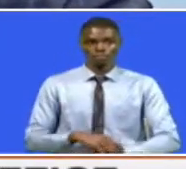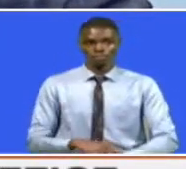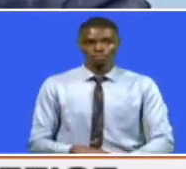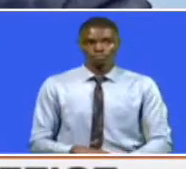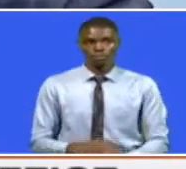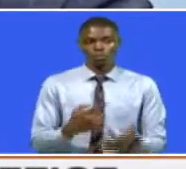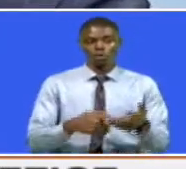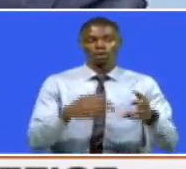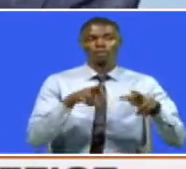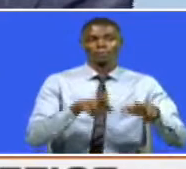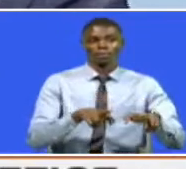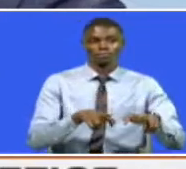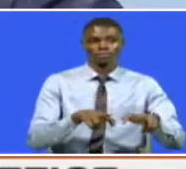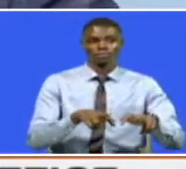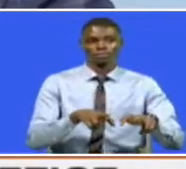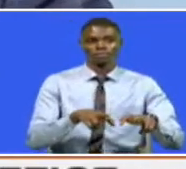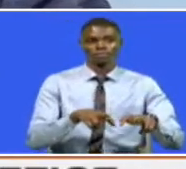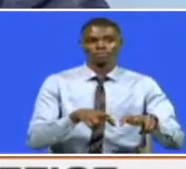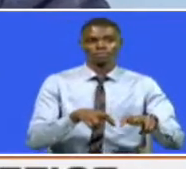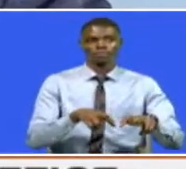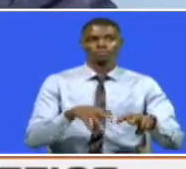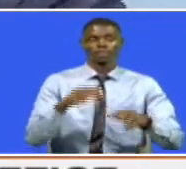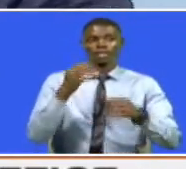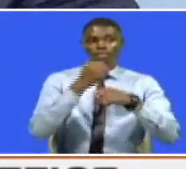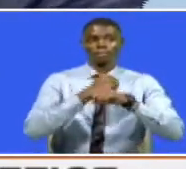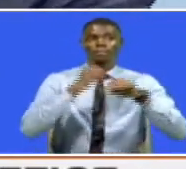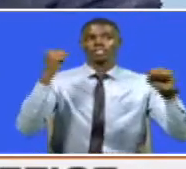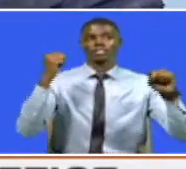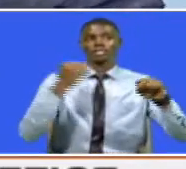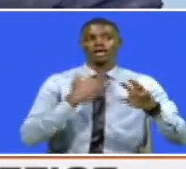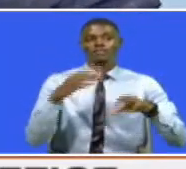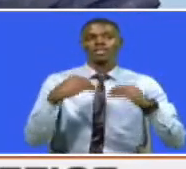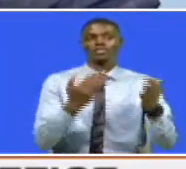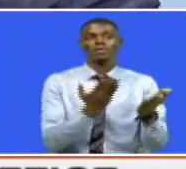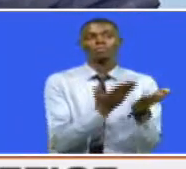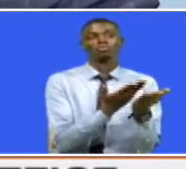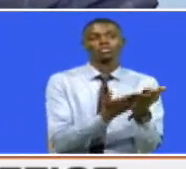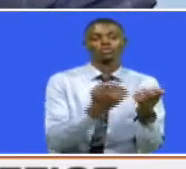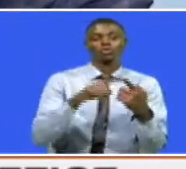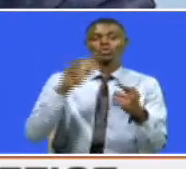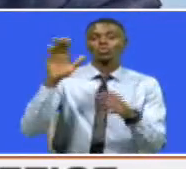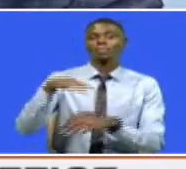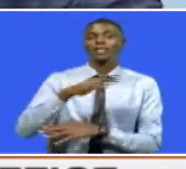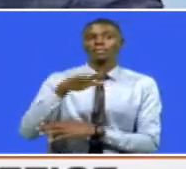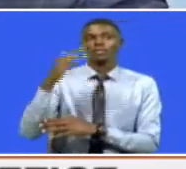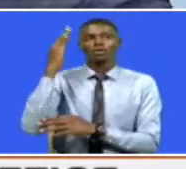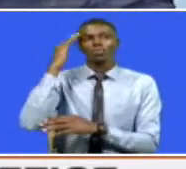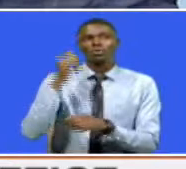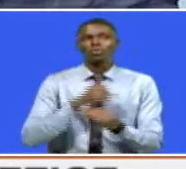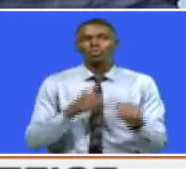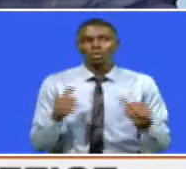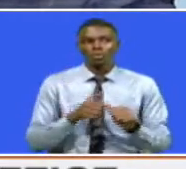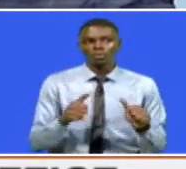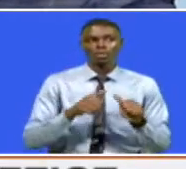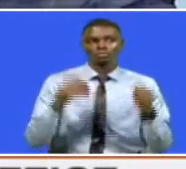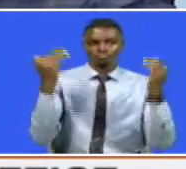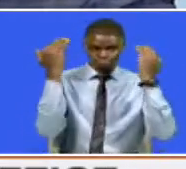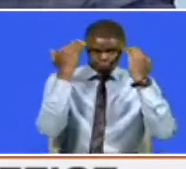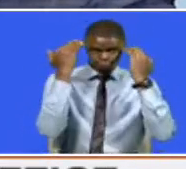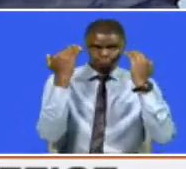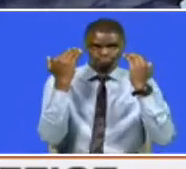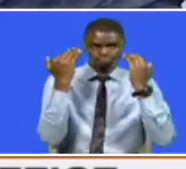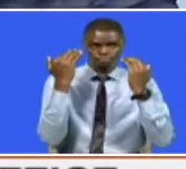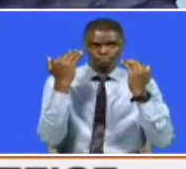Yeah. What has happened is that the president has given propositions to parliament. We know very well that the legislative arm of